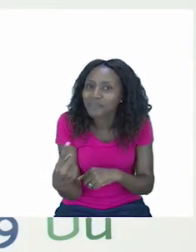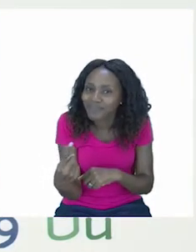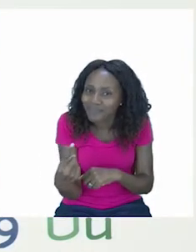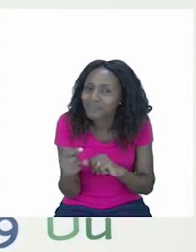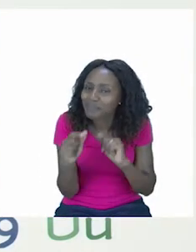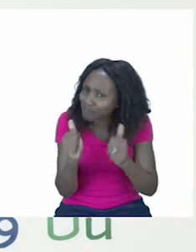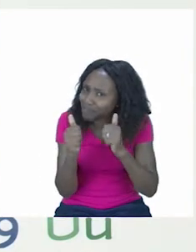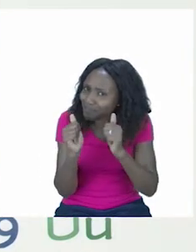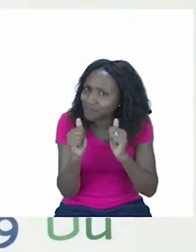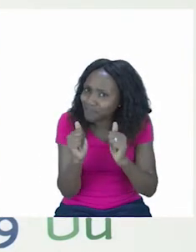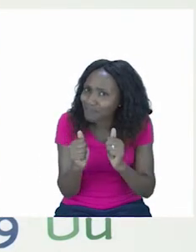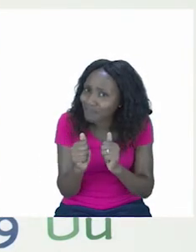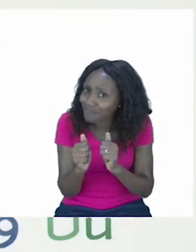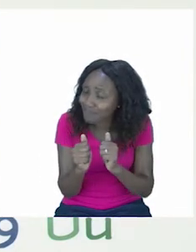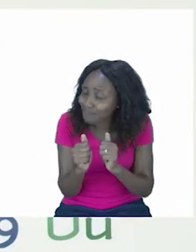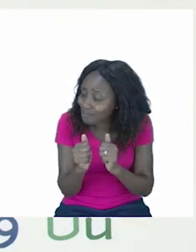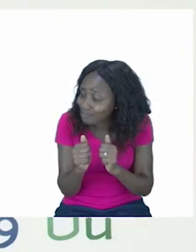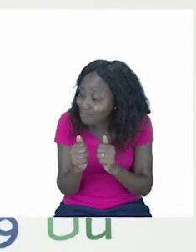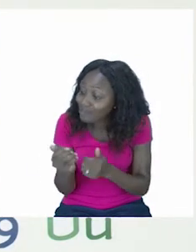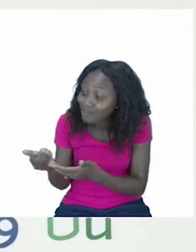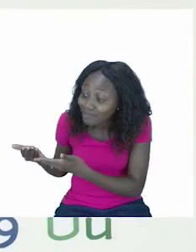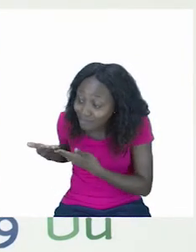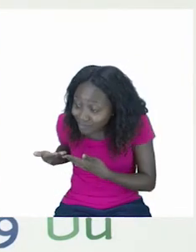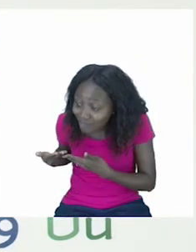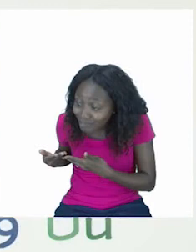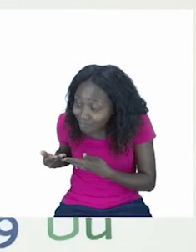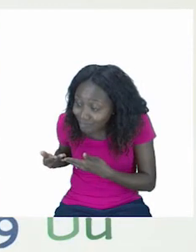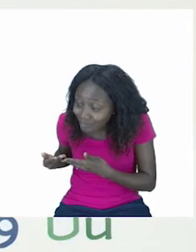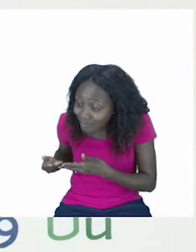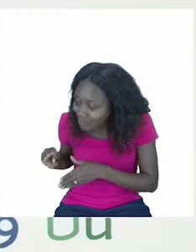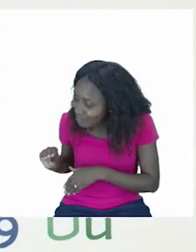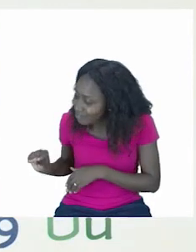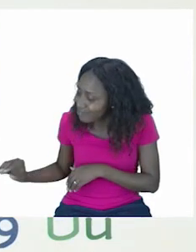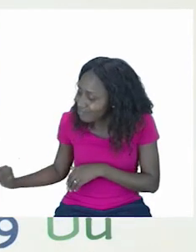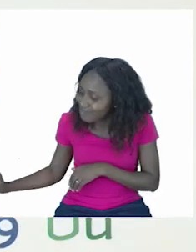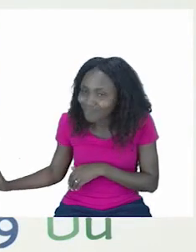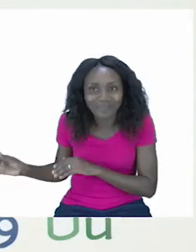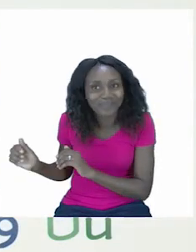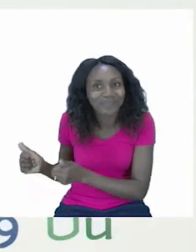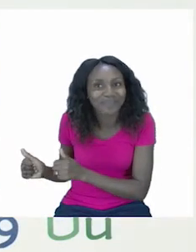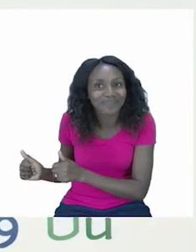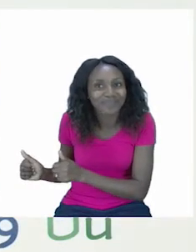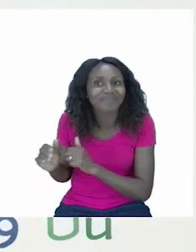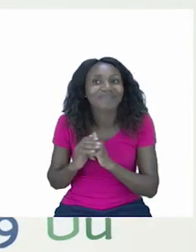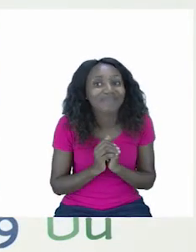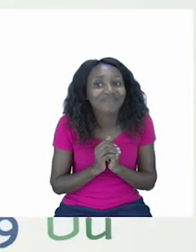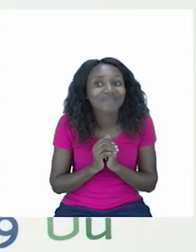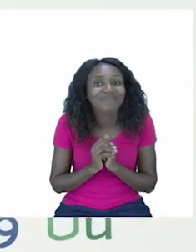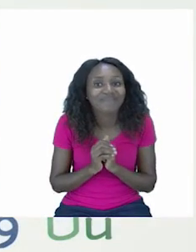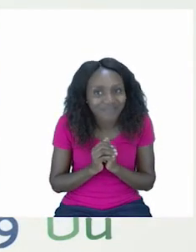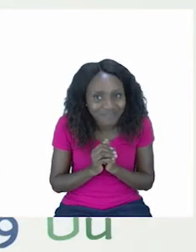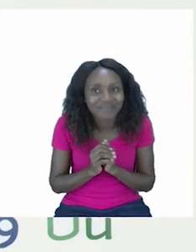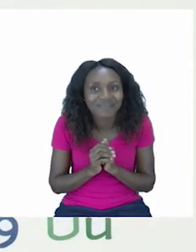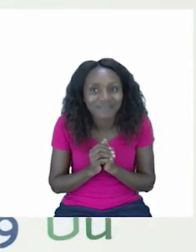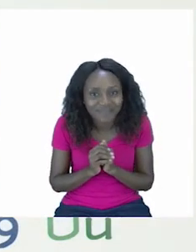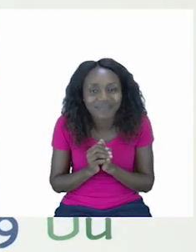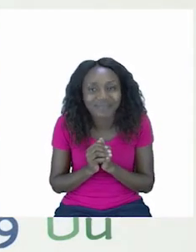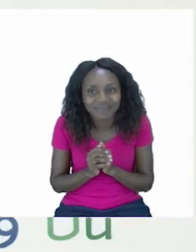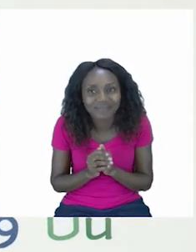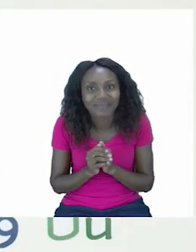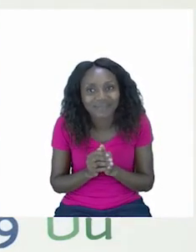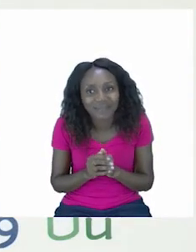Very good. There you go, Sashi. The next day